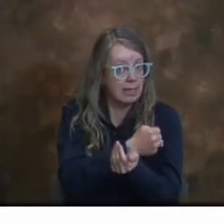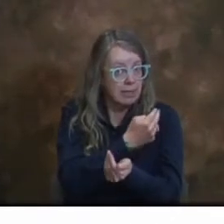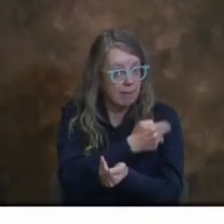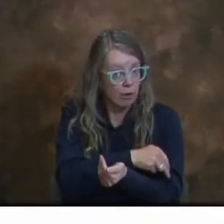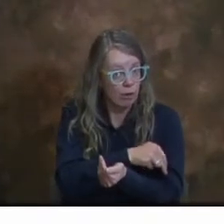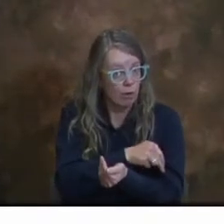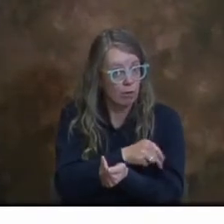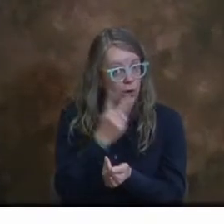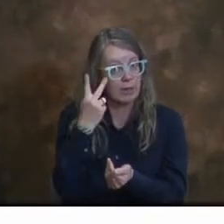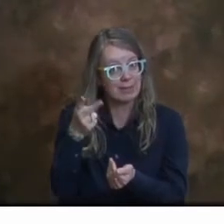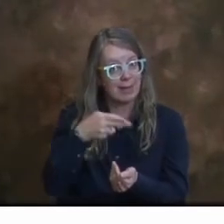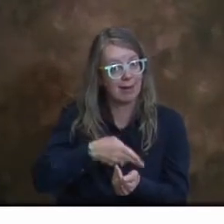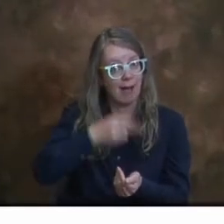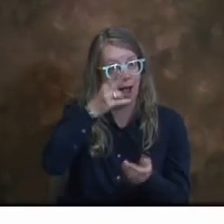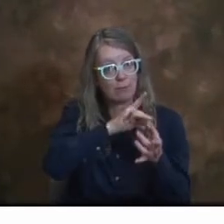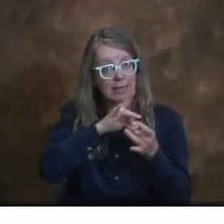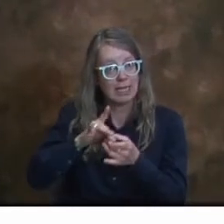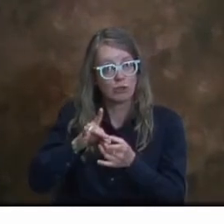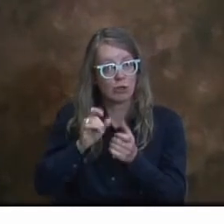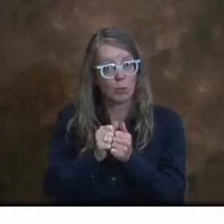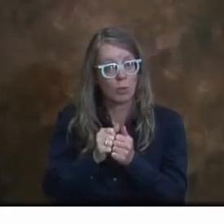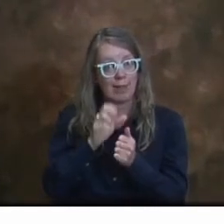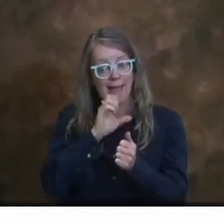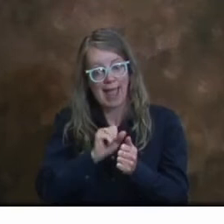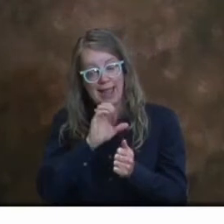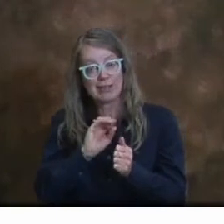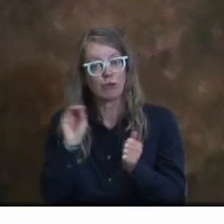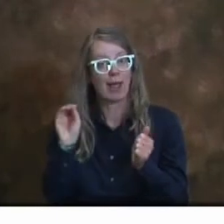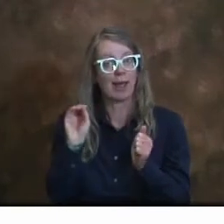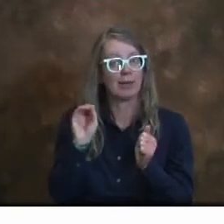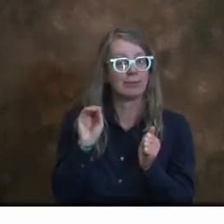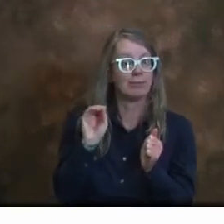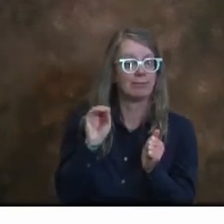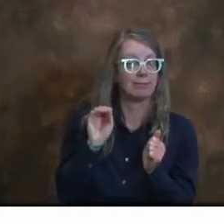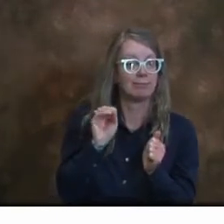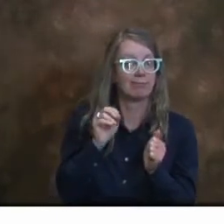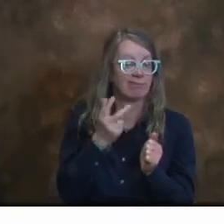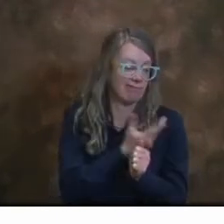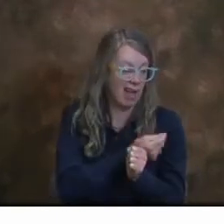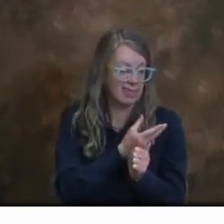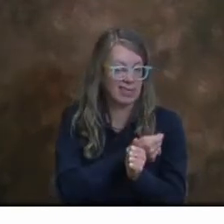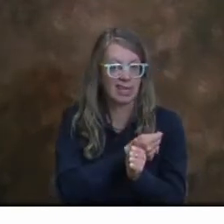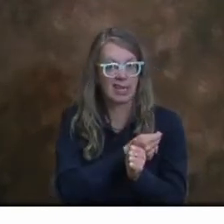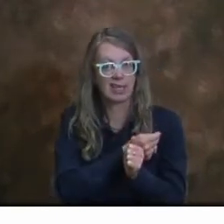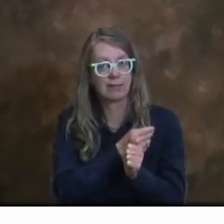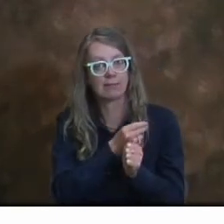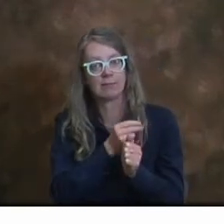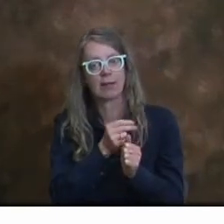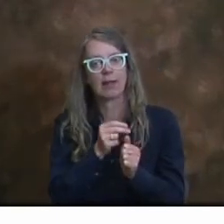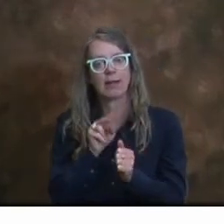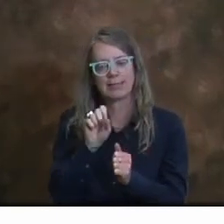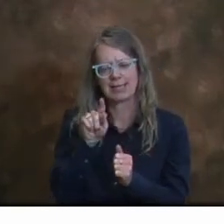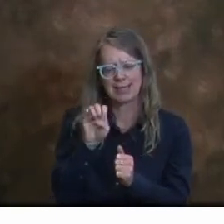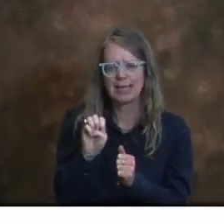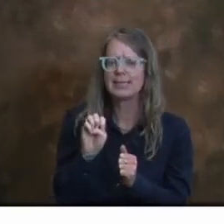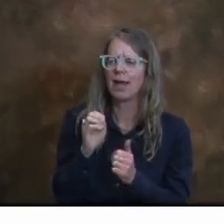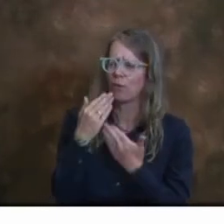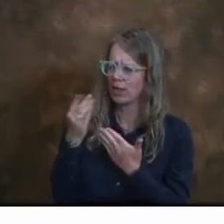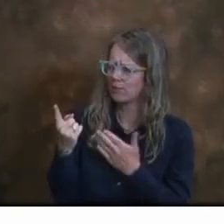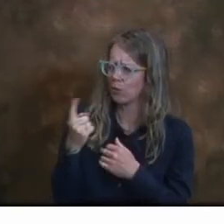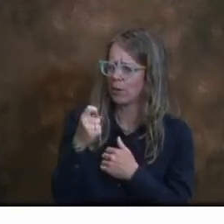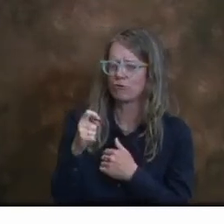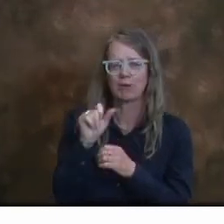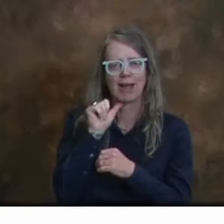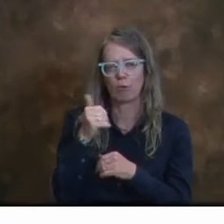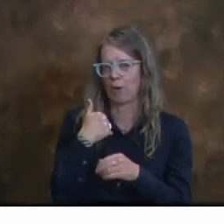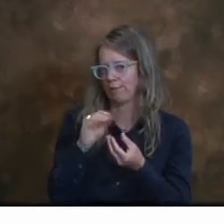with age and vaccination status? Thanks for that question. I don't have that data with me today, but happy to pull that for you